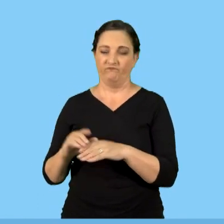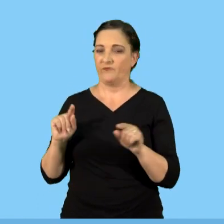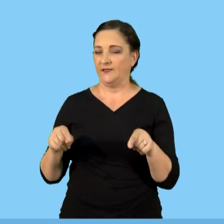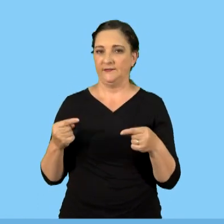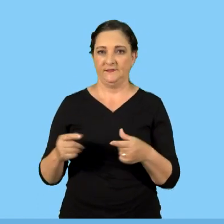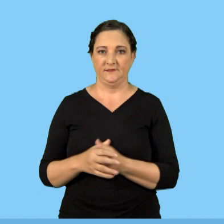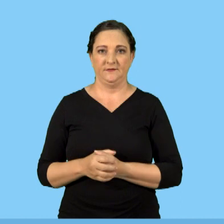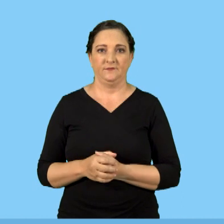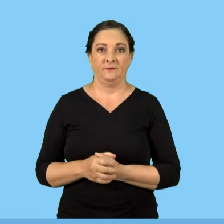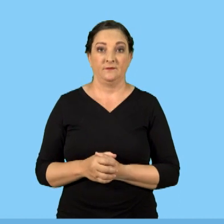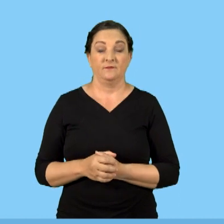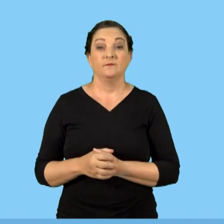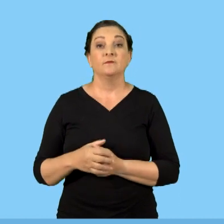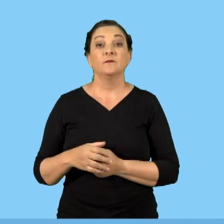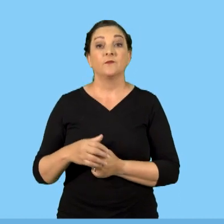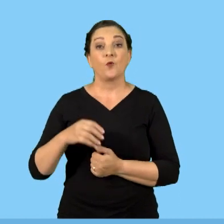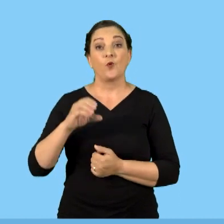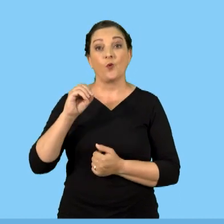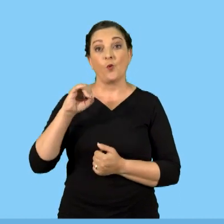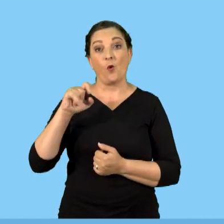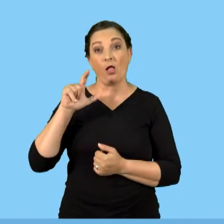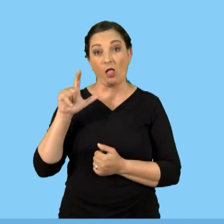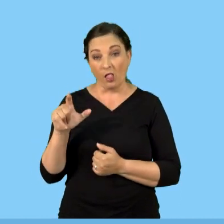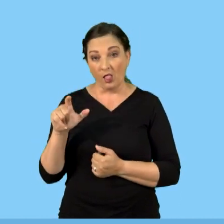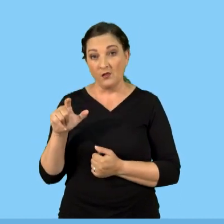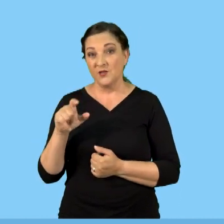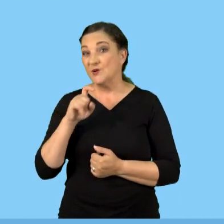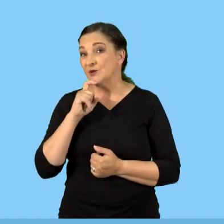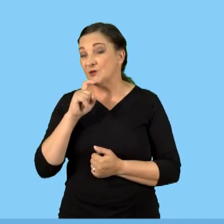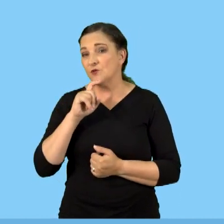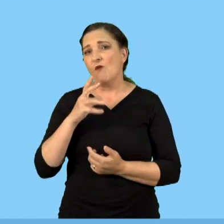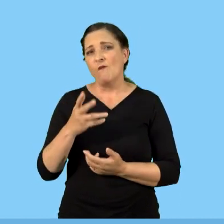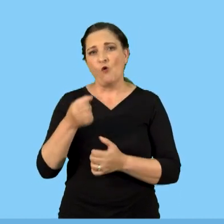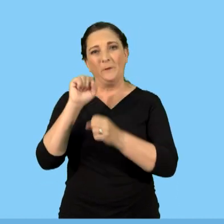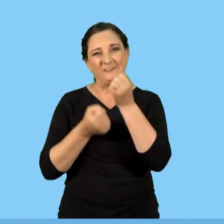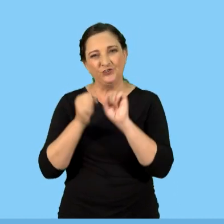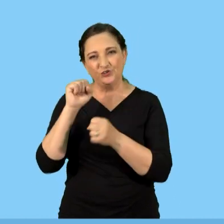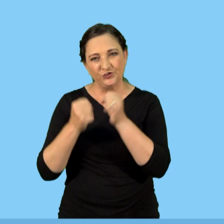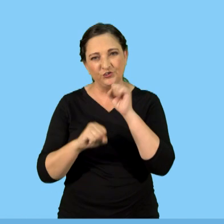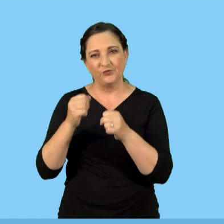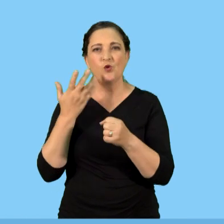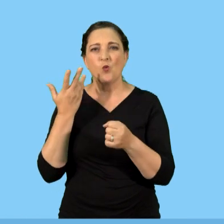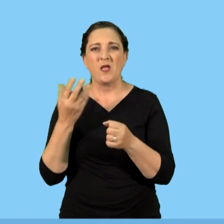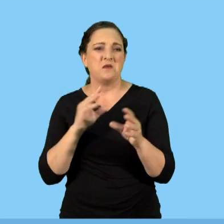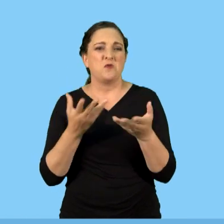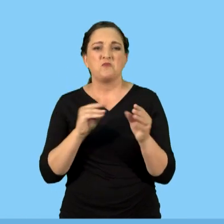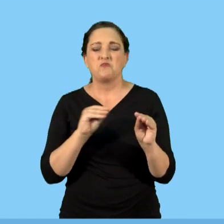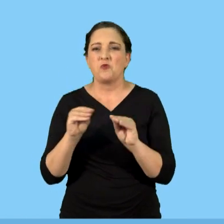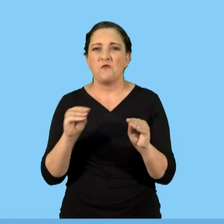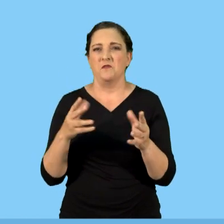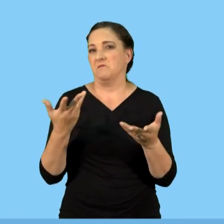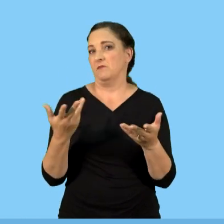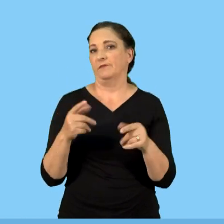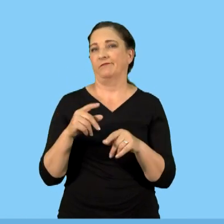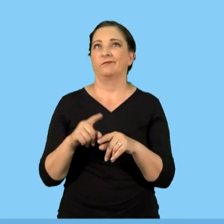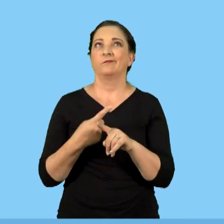metals. And then we are using specifically oil on moving parts of machines. So when we